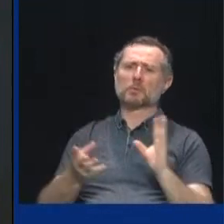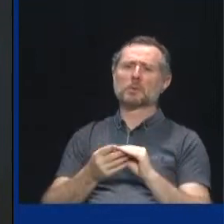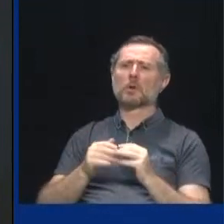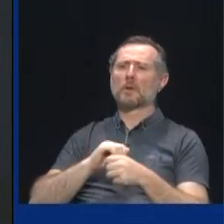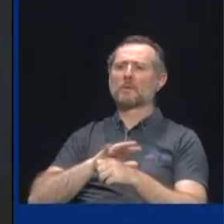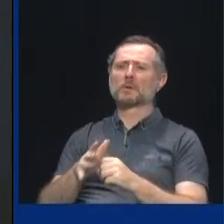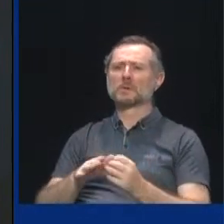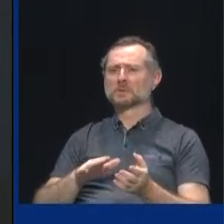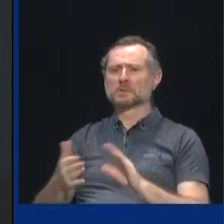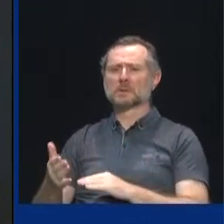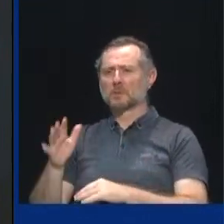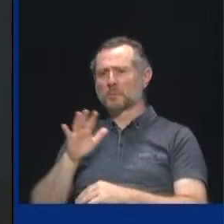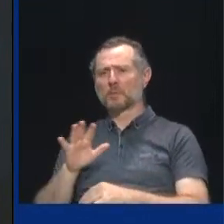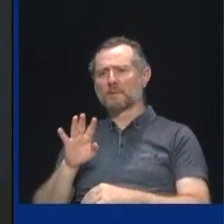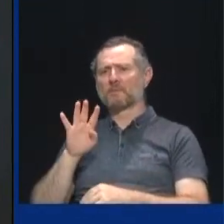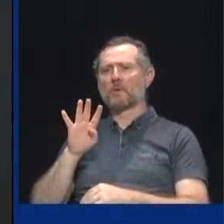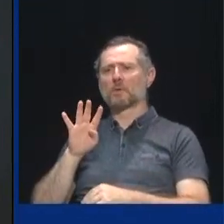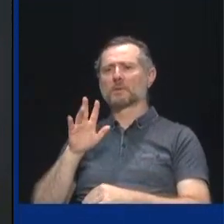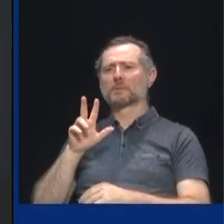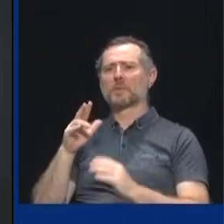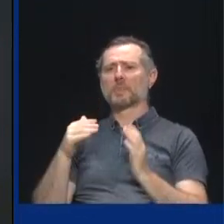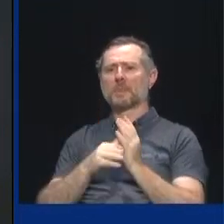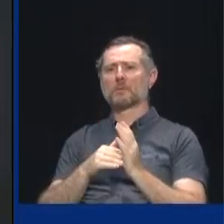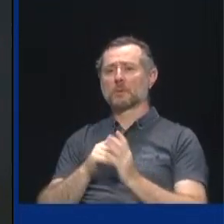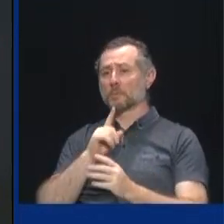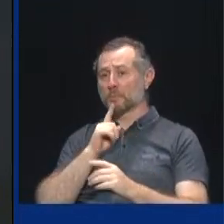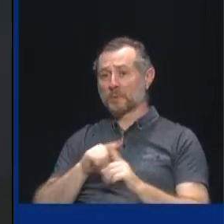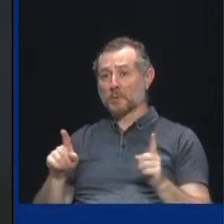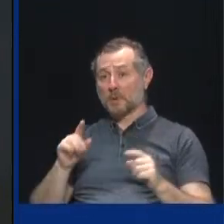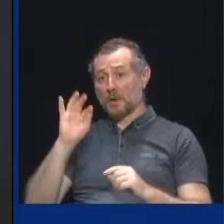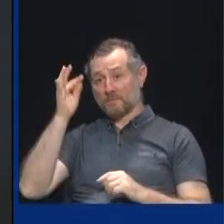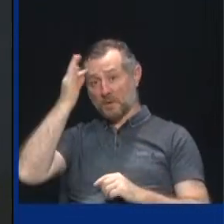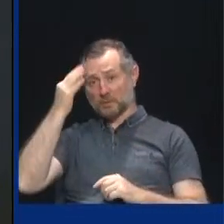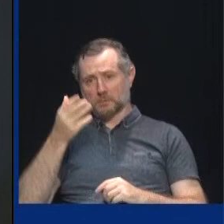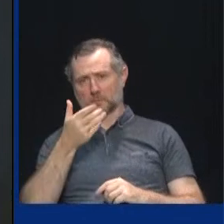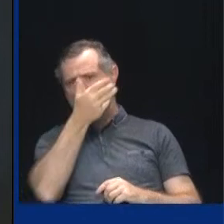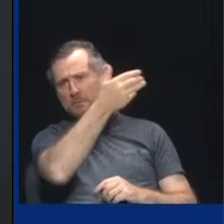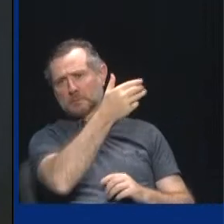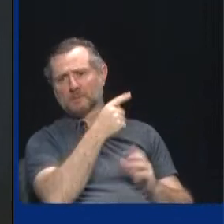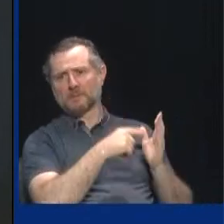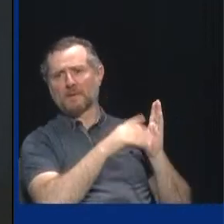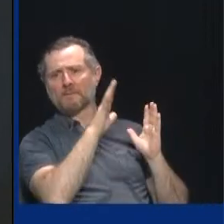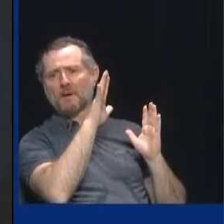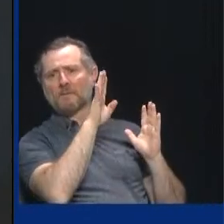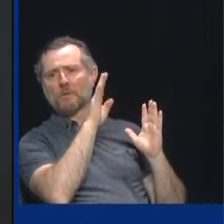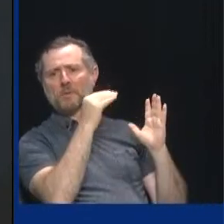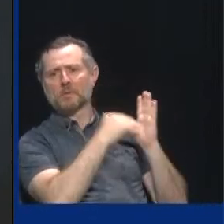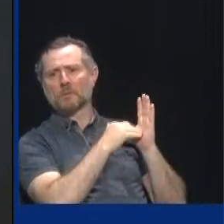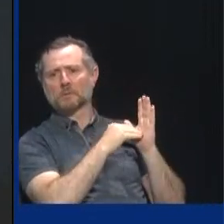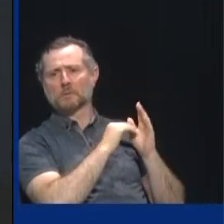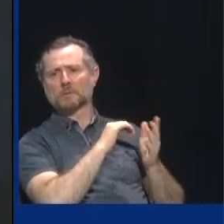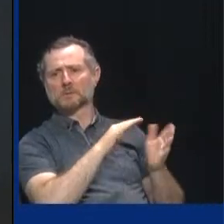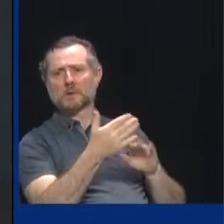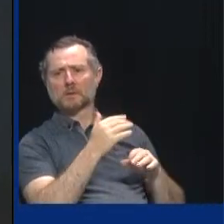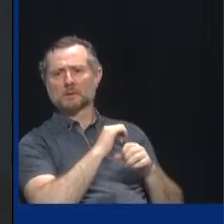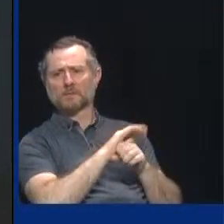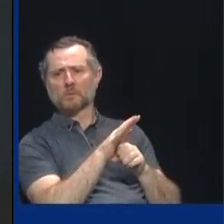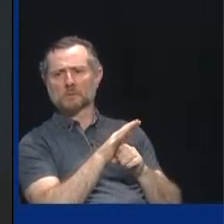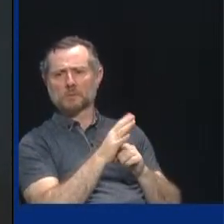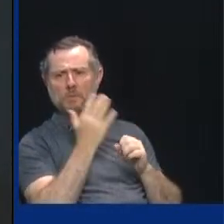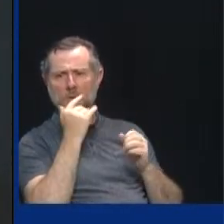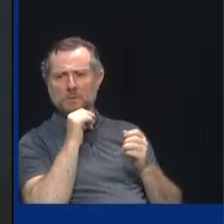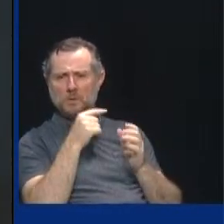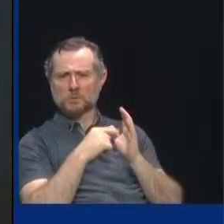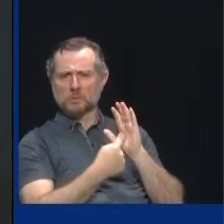But death certificate data that you send to the feds show that 54,000 people have died of COVID. Why aren't you sharing the more accurate, higher figure with New